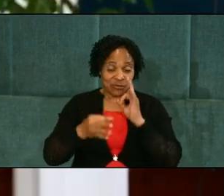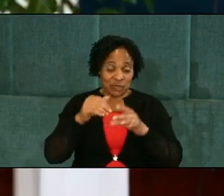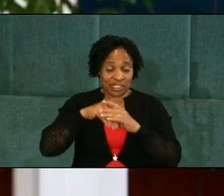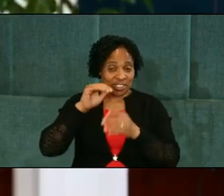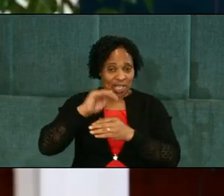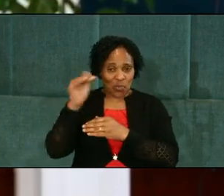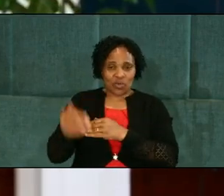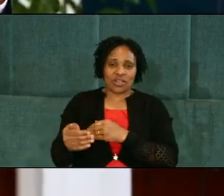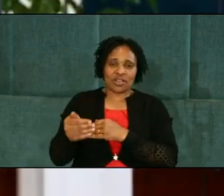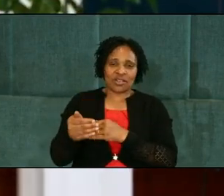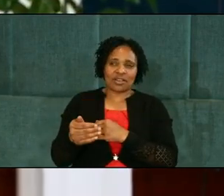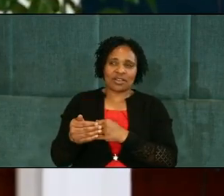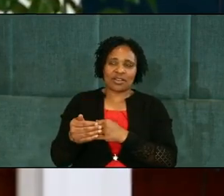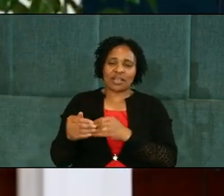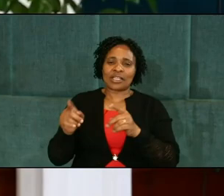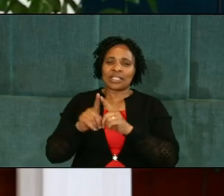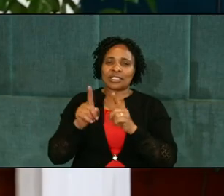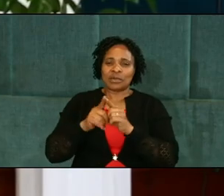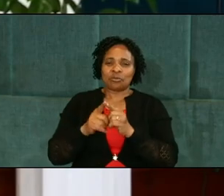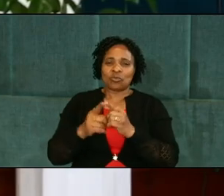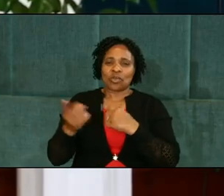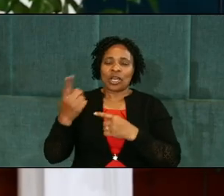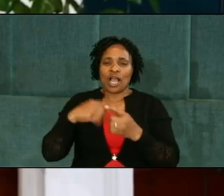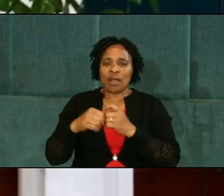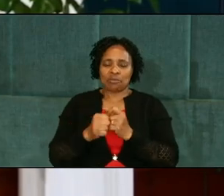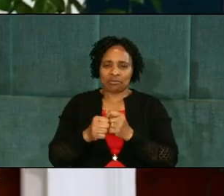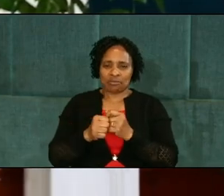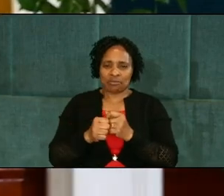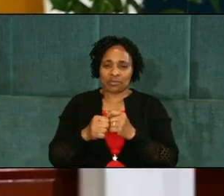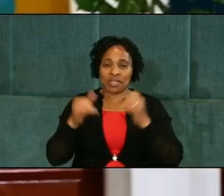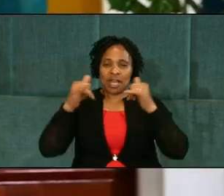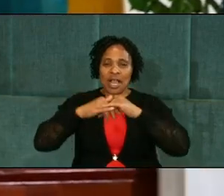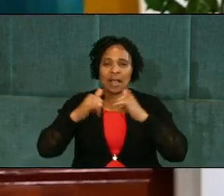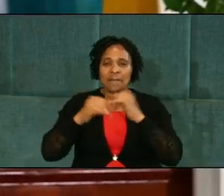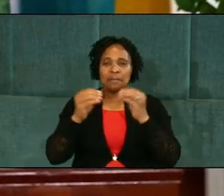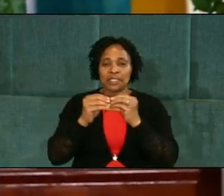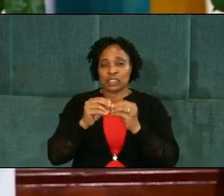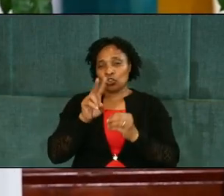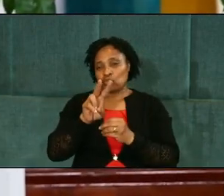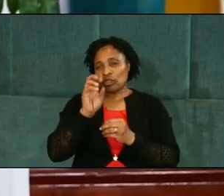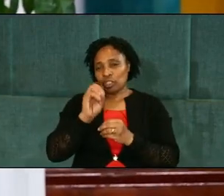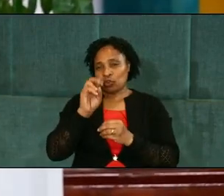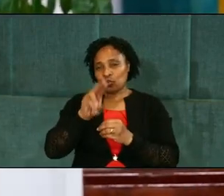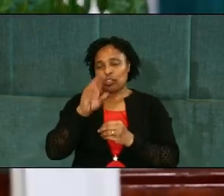town as we draw the curtains down on Camp Meeting 2023.